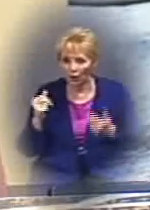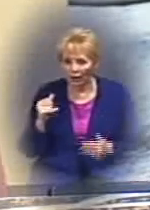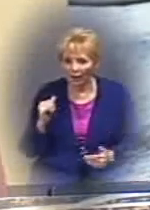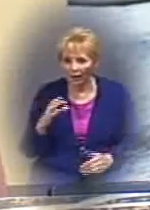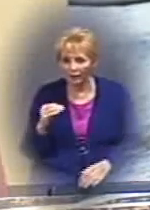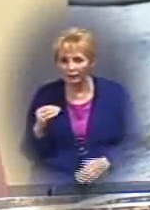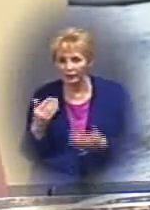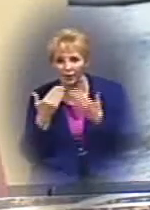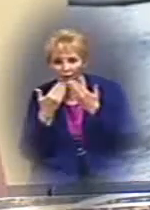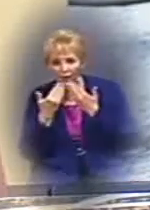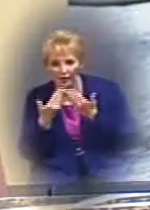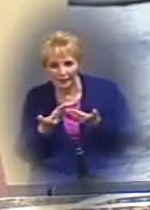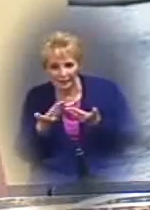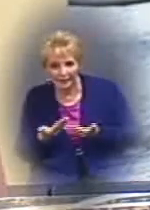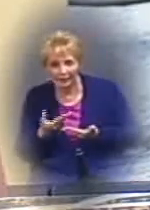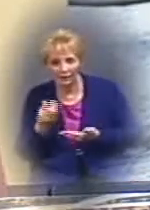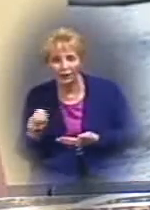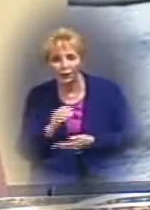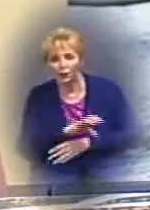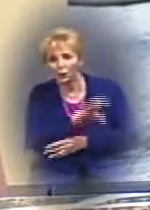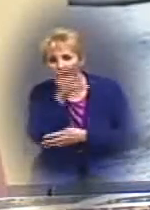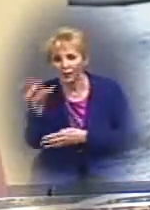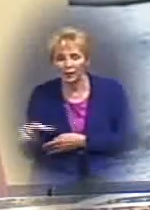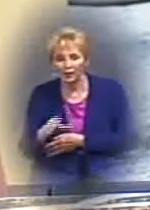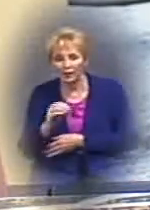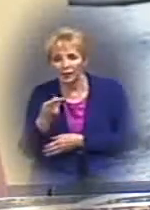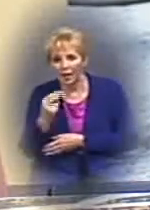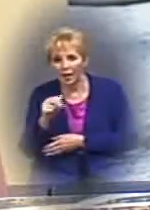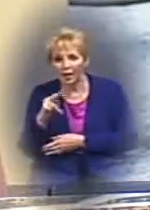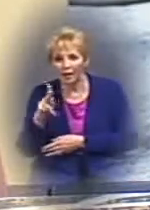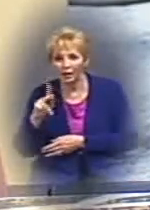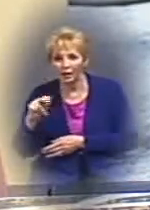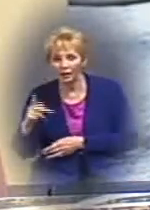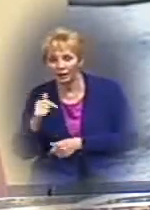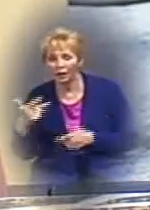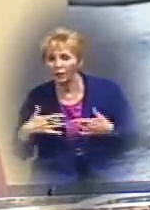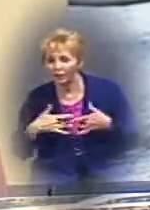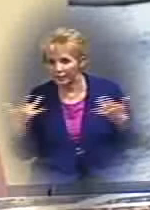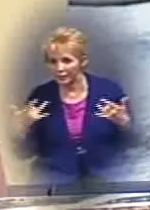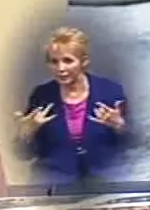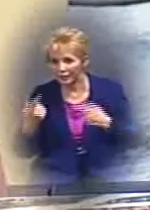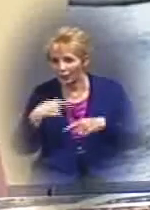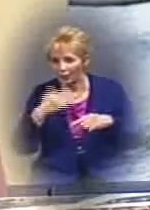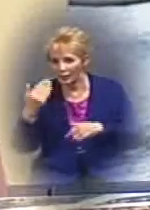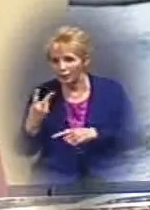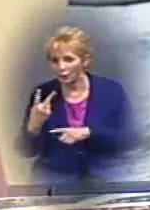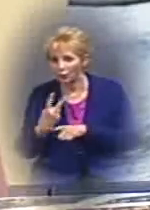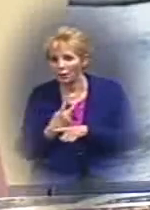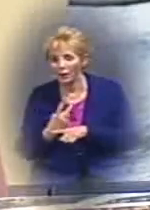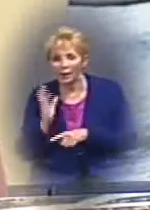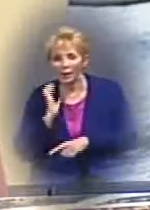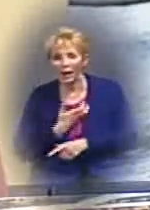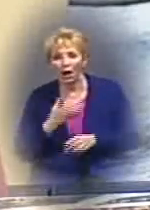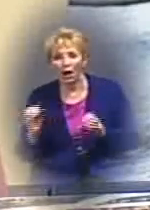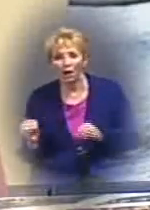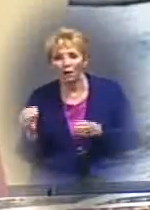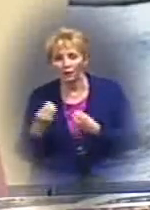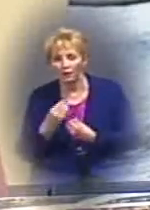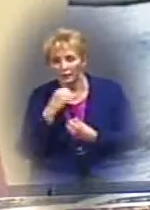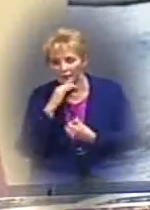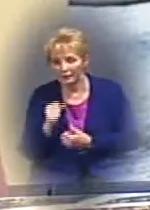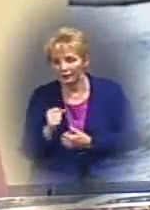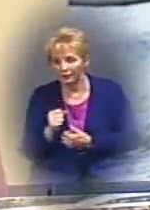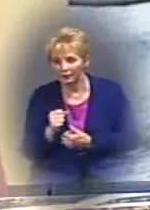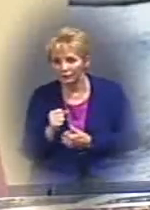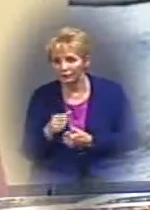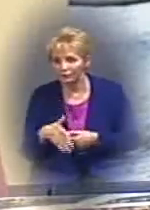and Thanksgiving and Christmas and Hanukkah and every other event that comes up for the next 2 months. So our office